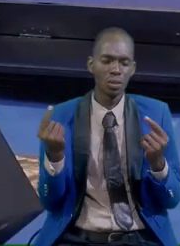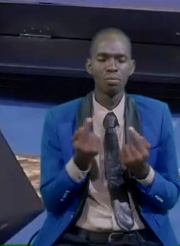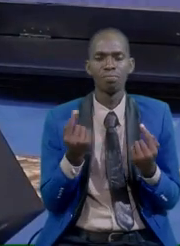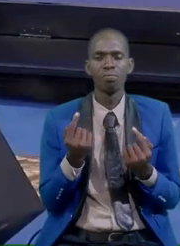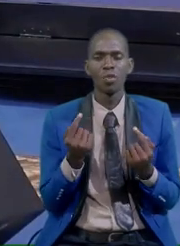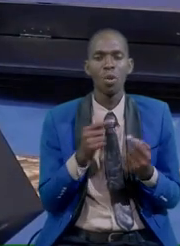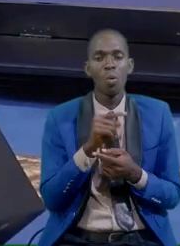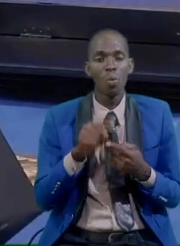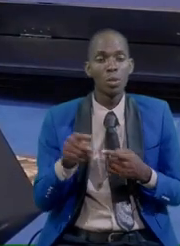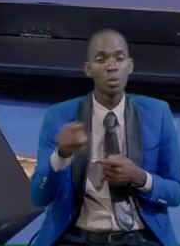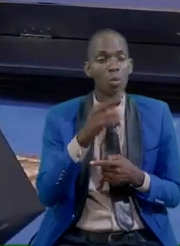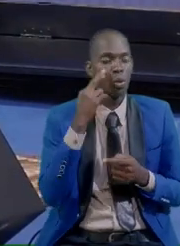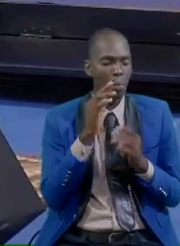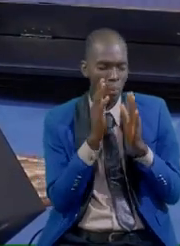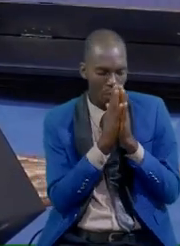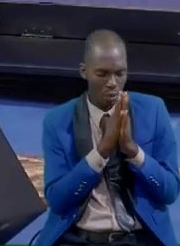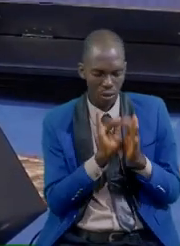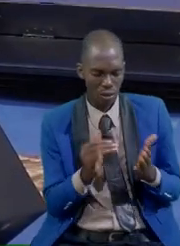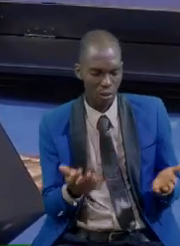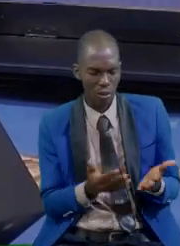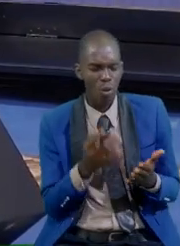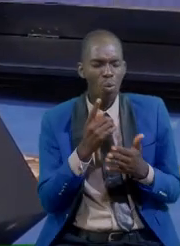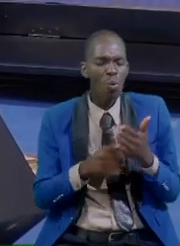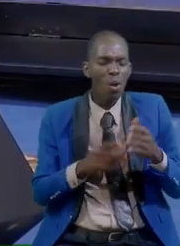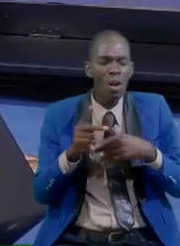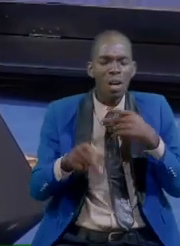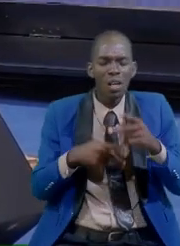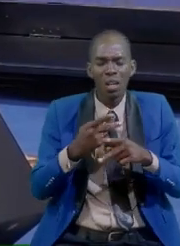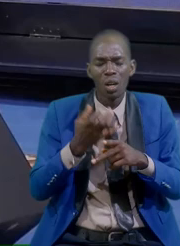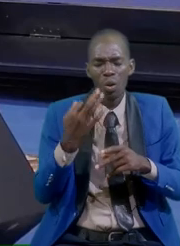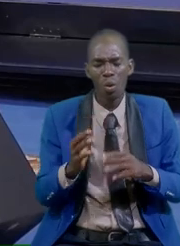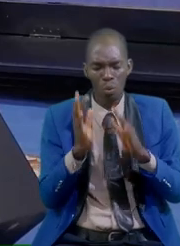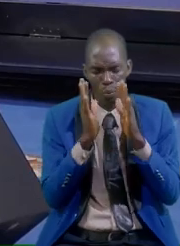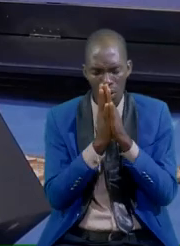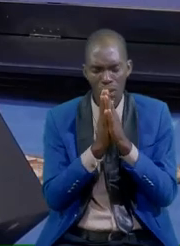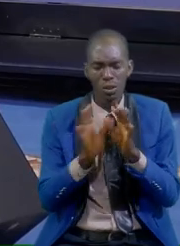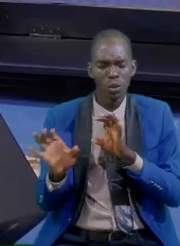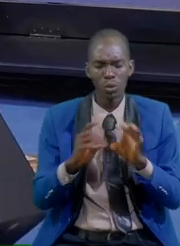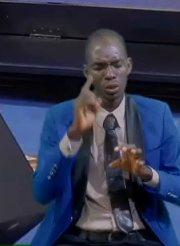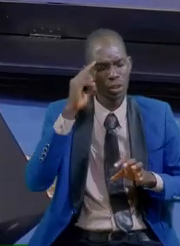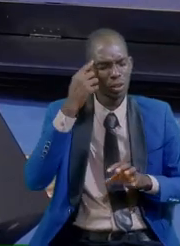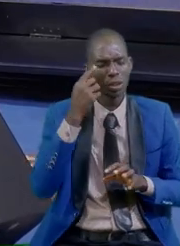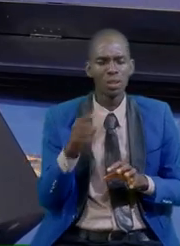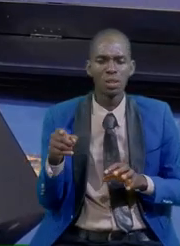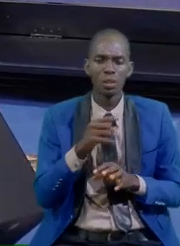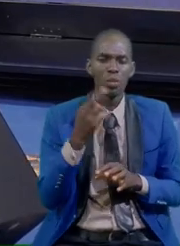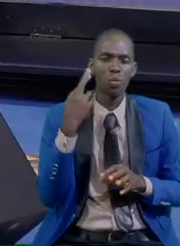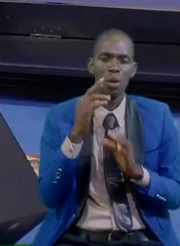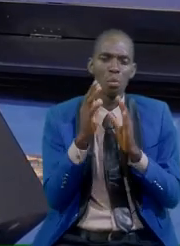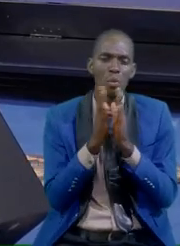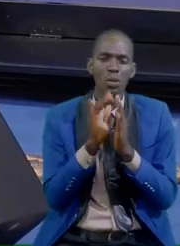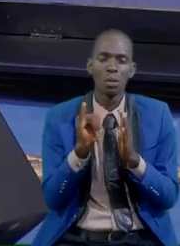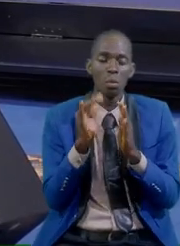pray here, what kind of prayer do you think we're praying? Prayer of faith or prayer